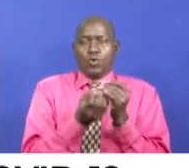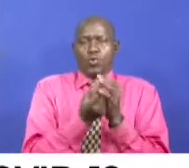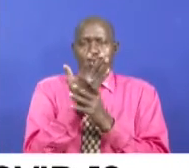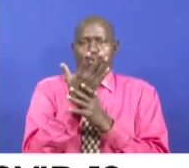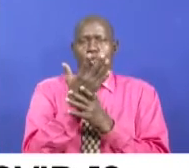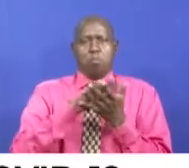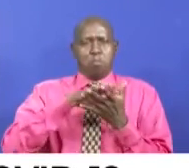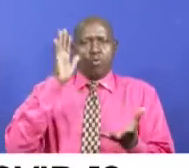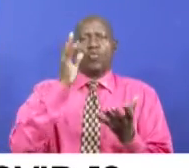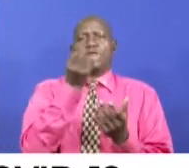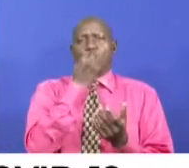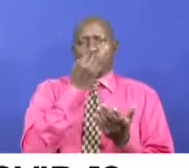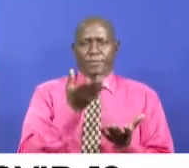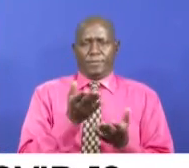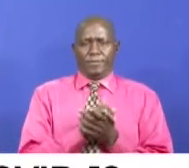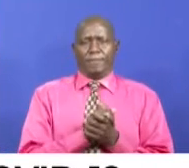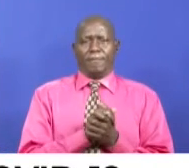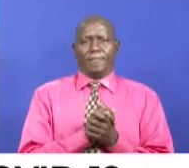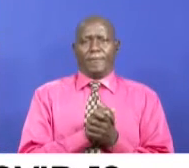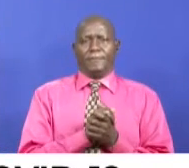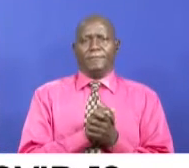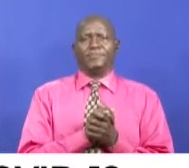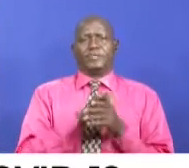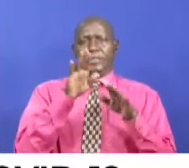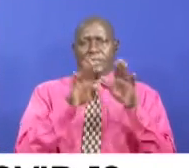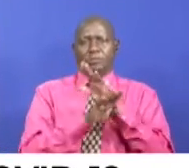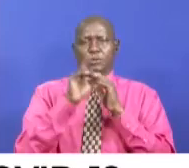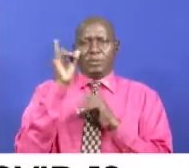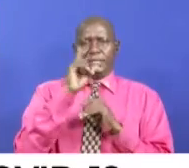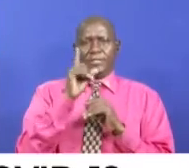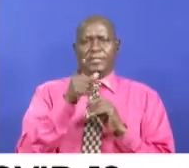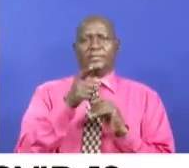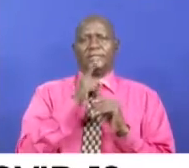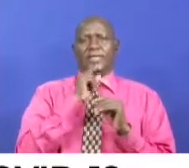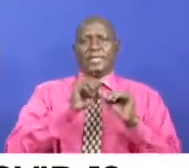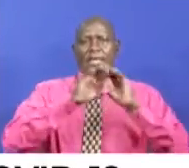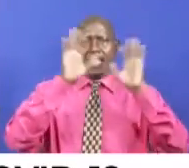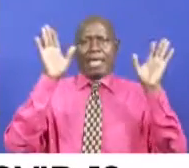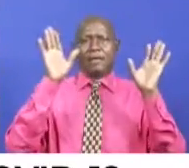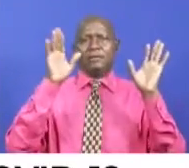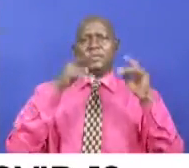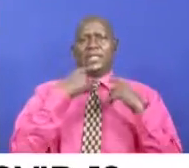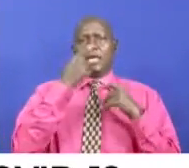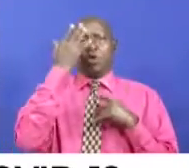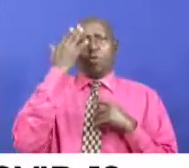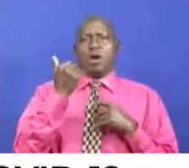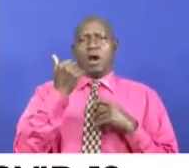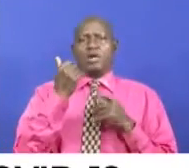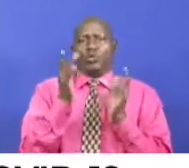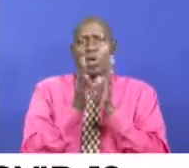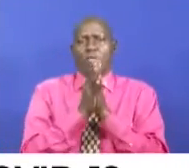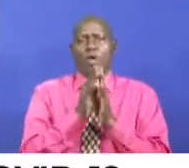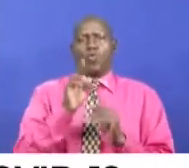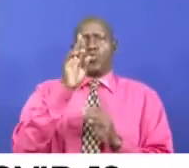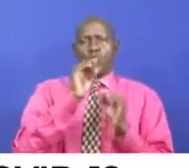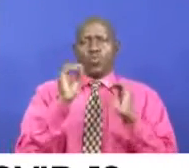much food as is possible. Deputy President William Ruto further cleared the air on why he has not been in the company of President Uhuru Kenyatta in